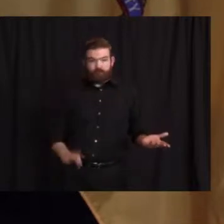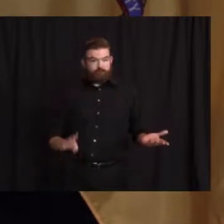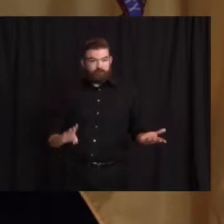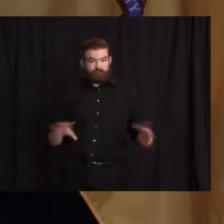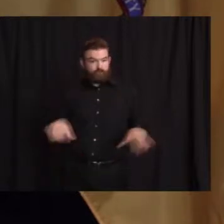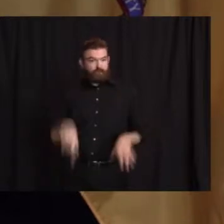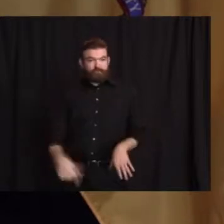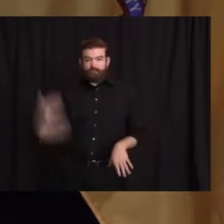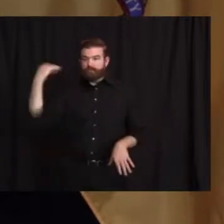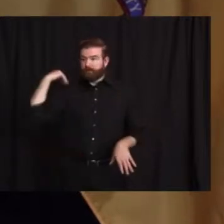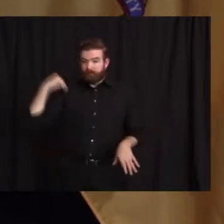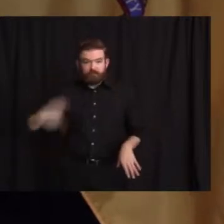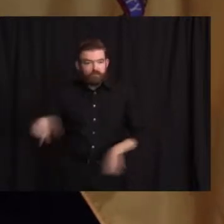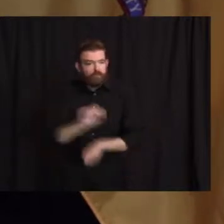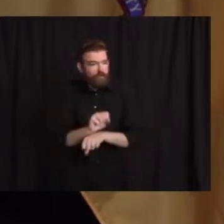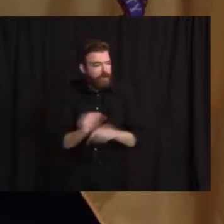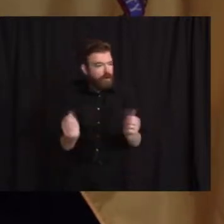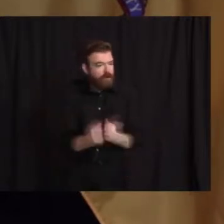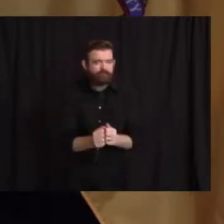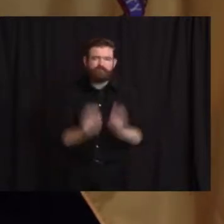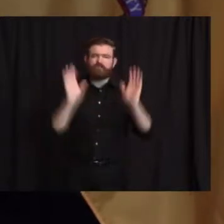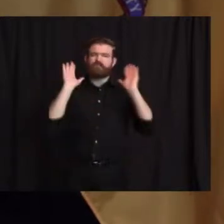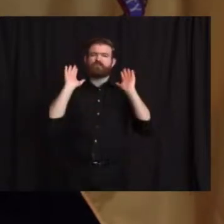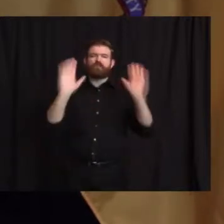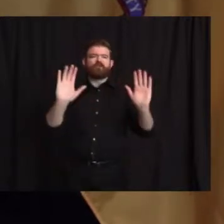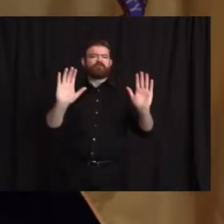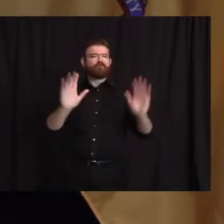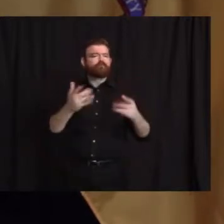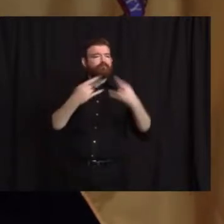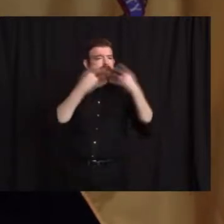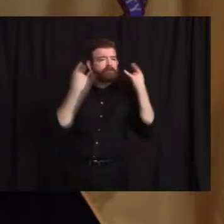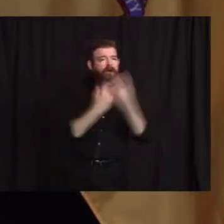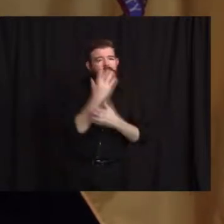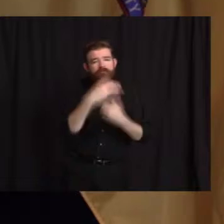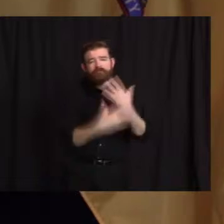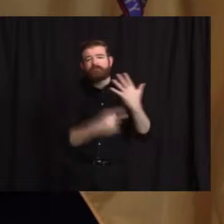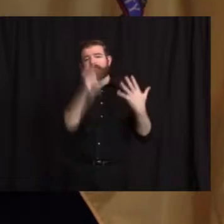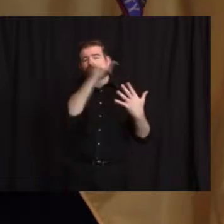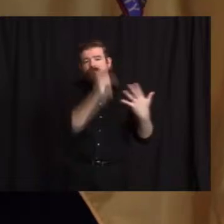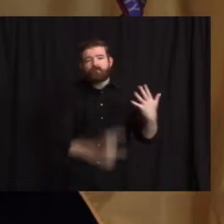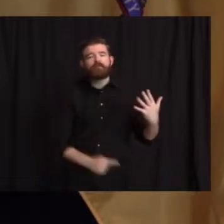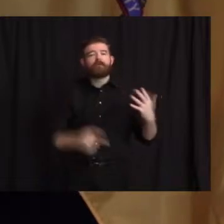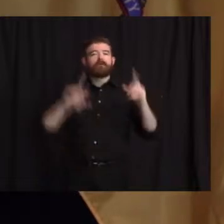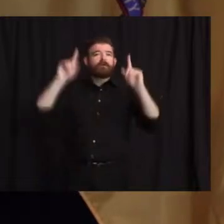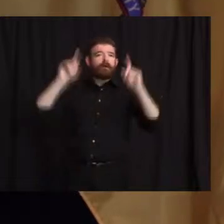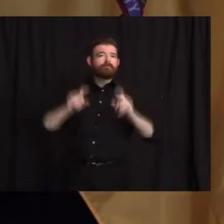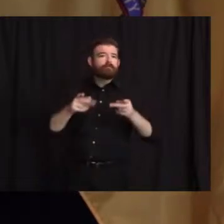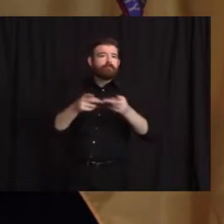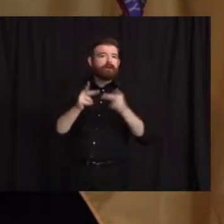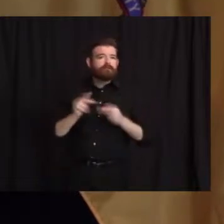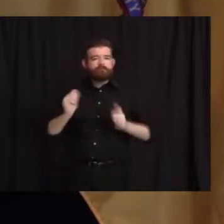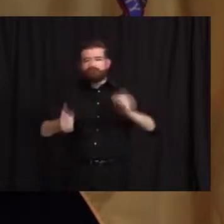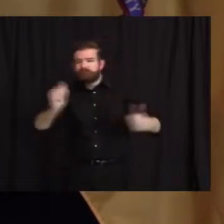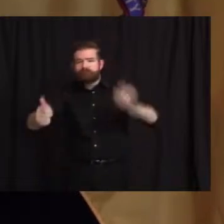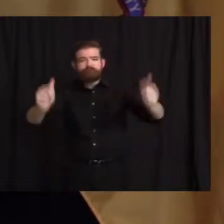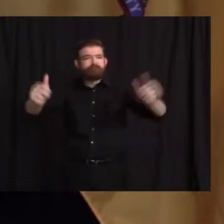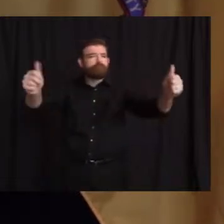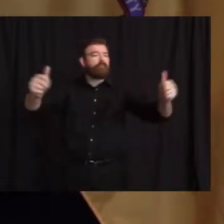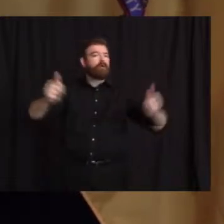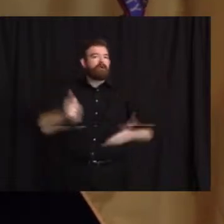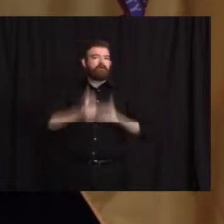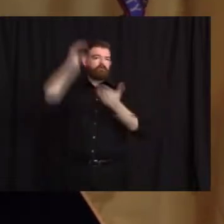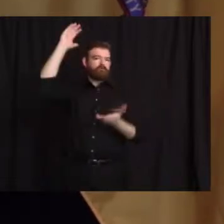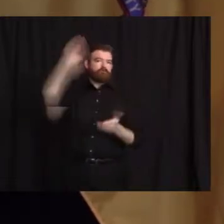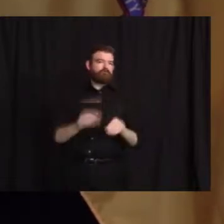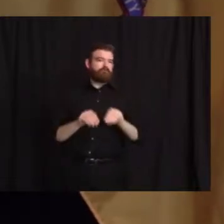PPE to test sites to assessing what mitigation efforts we're going to put in place for, God forbid, this comes back in the